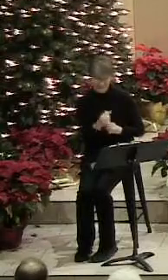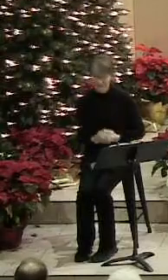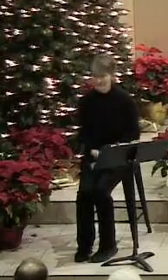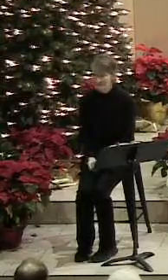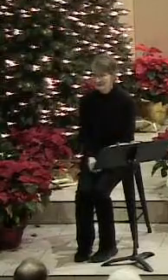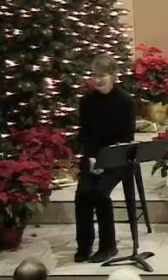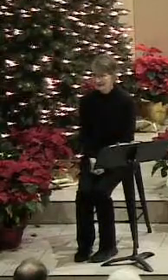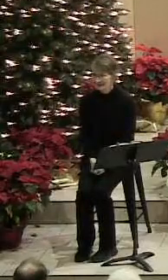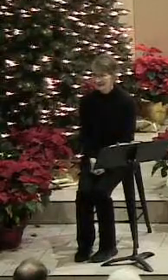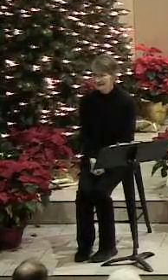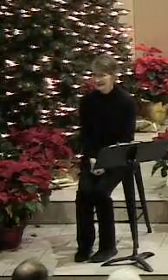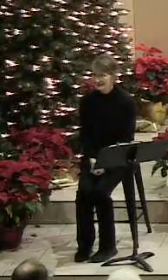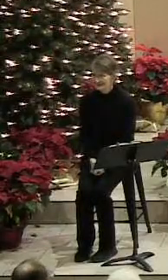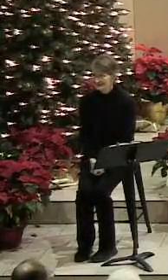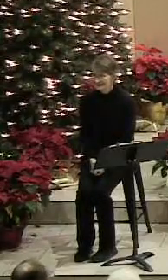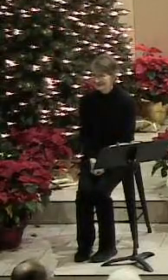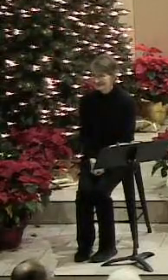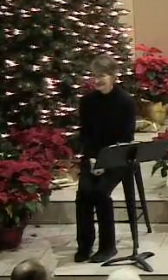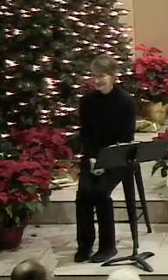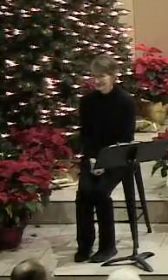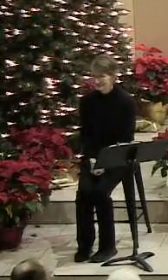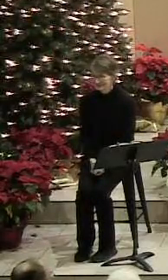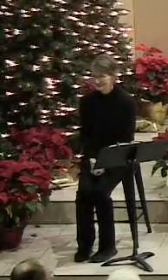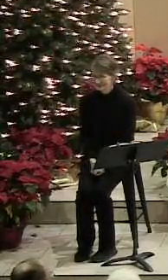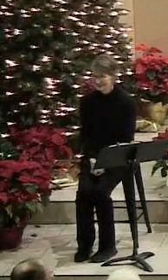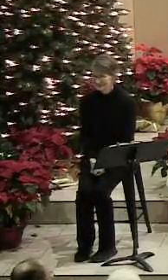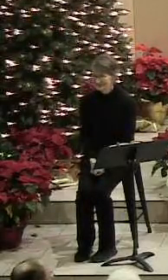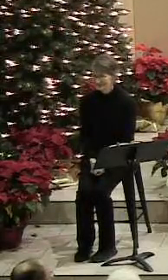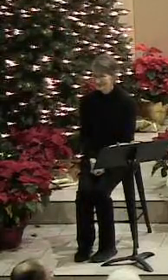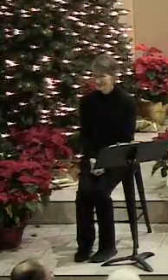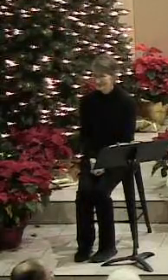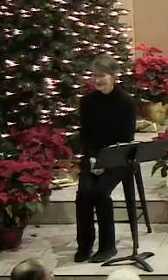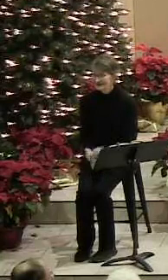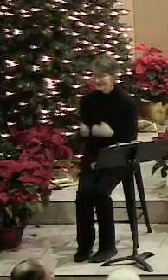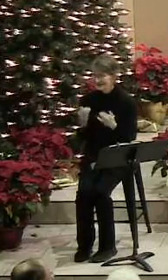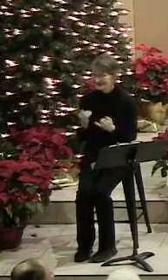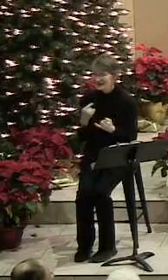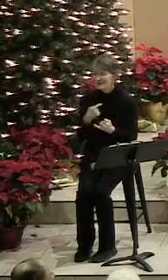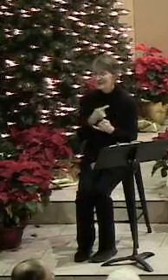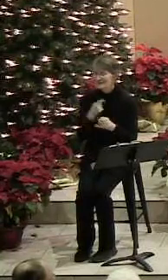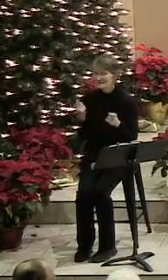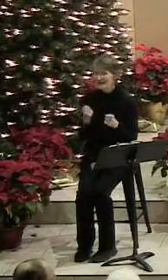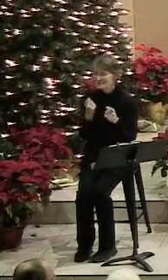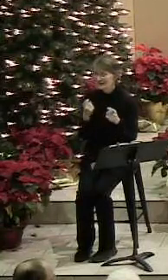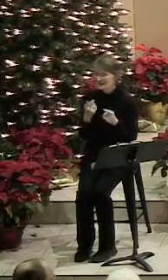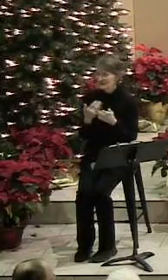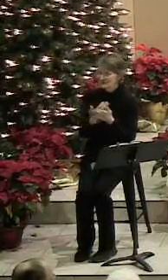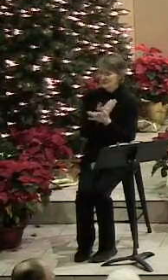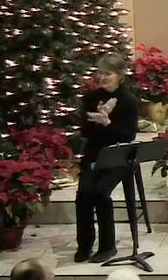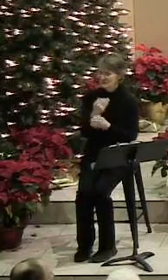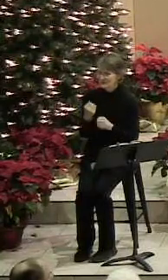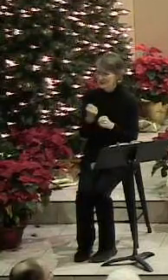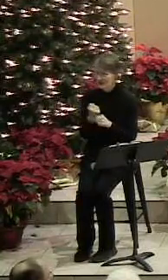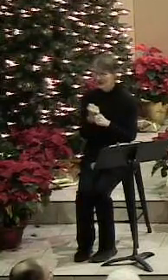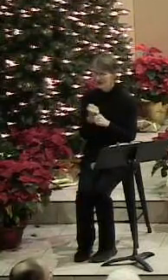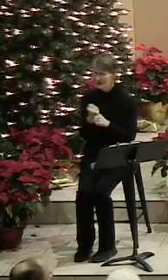And we do. We celebrate this this wonderful celebration, a new year, the new year of the